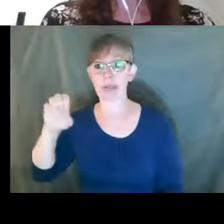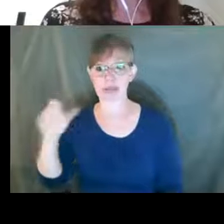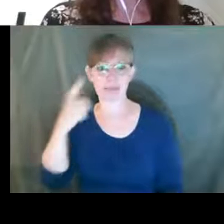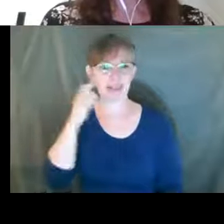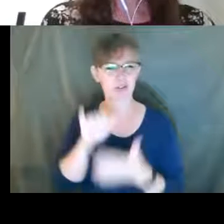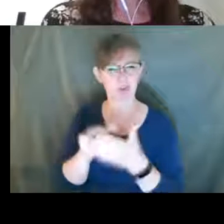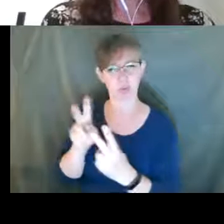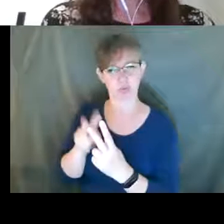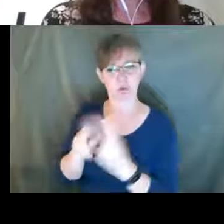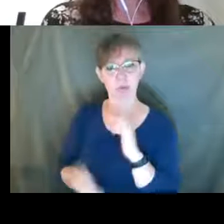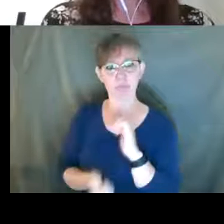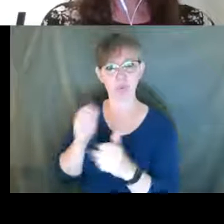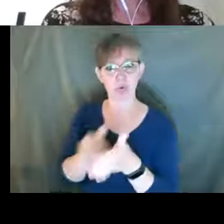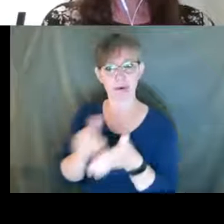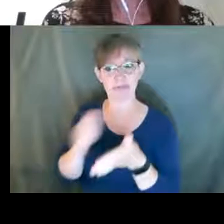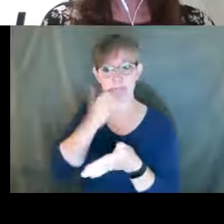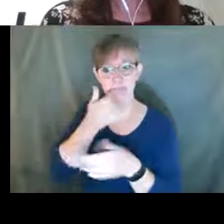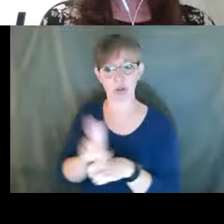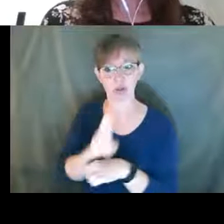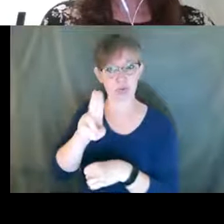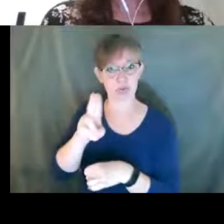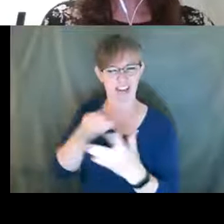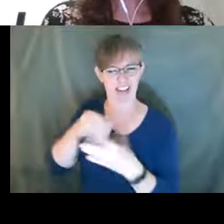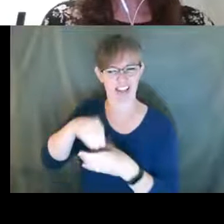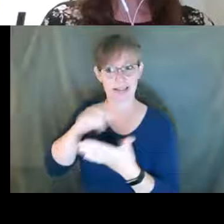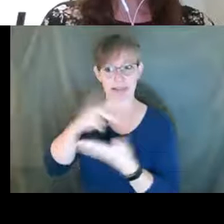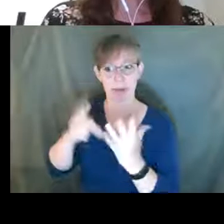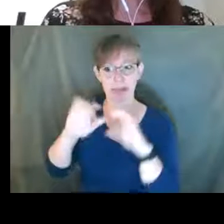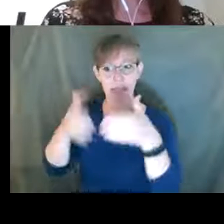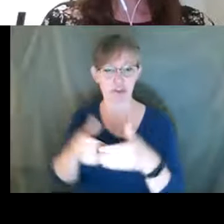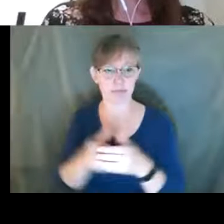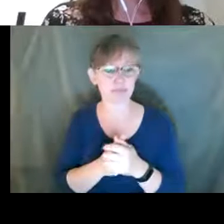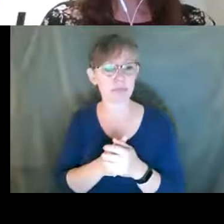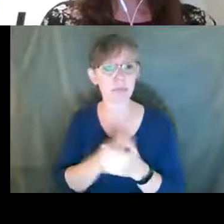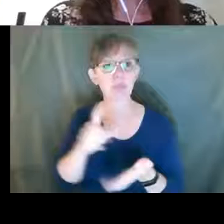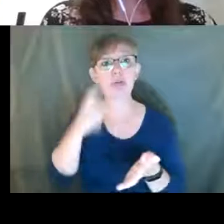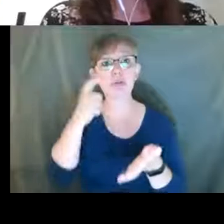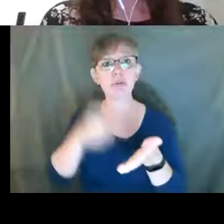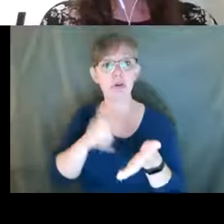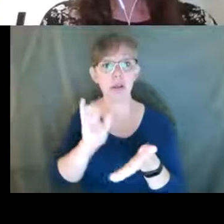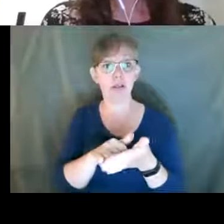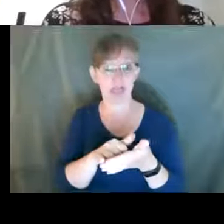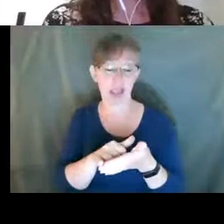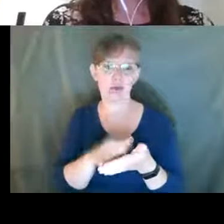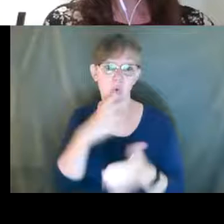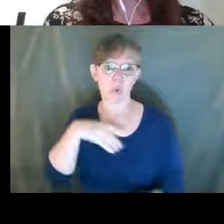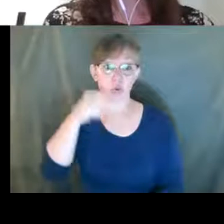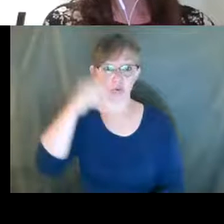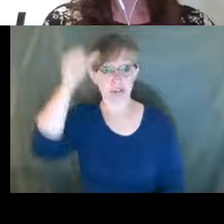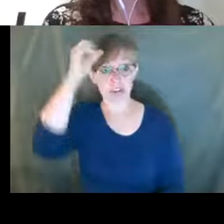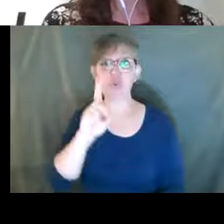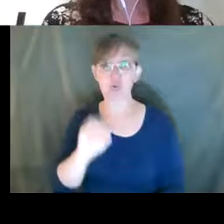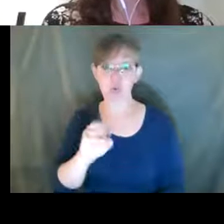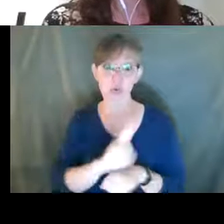often misused by this population. It should be noted that older adults do misuse illicit drugs, such as